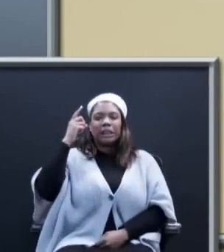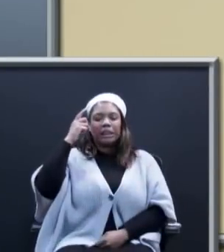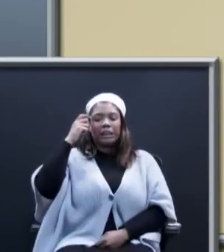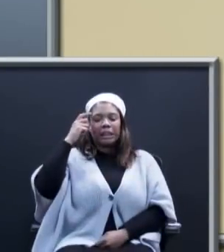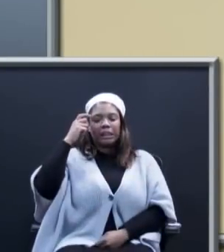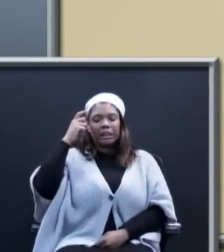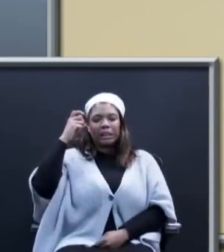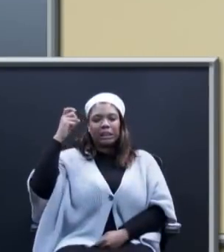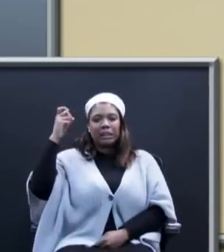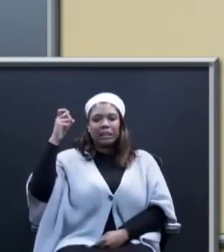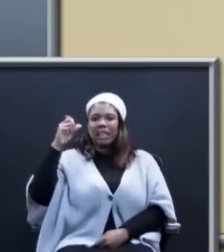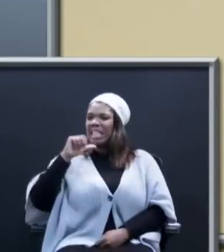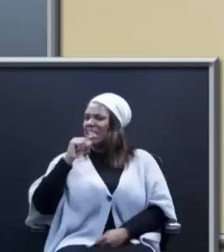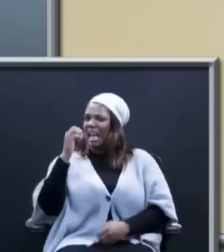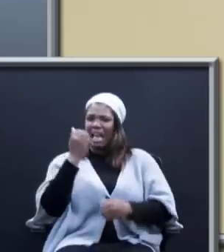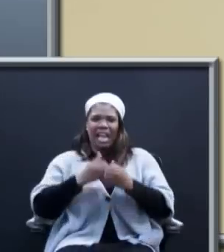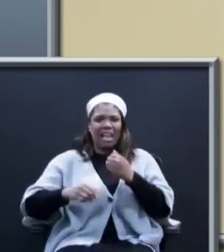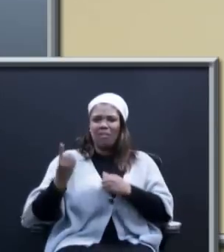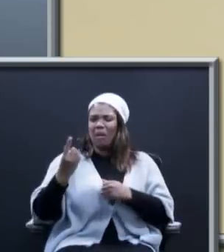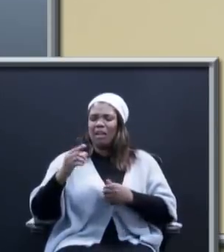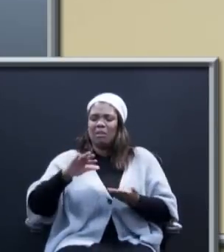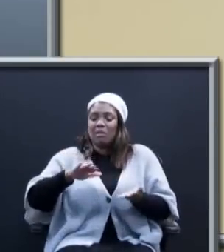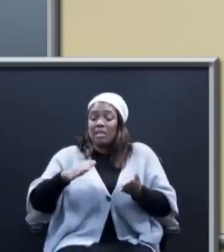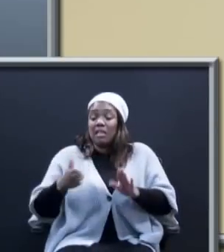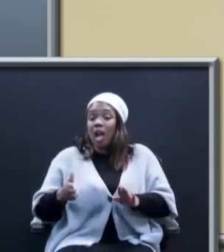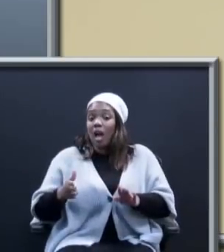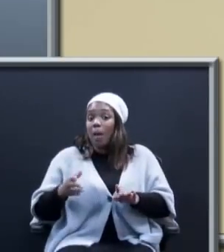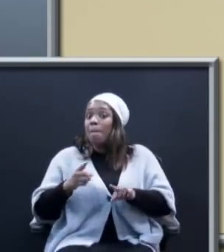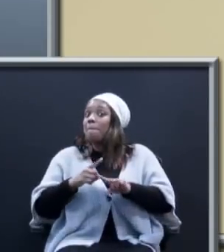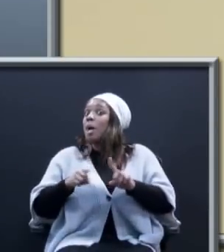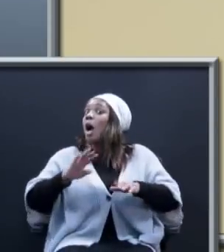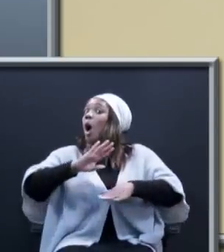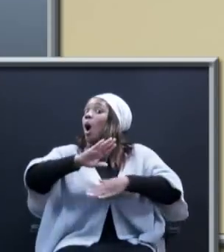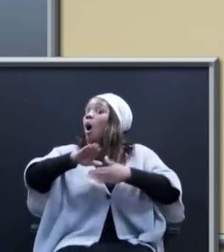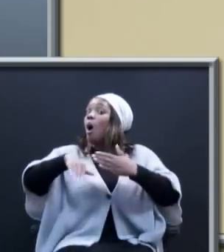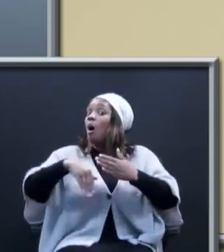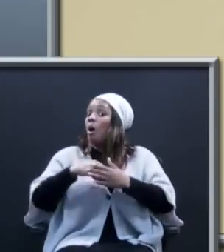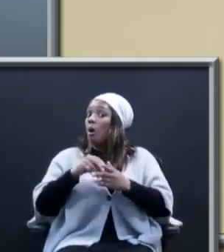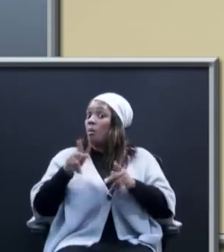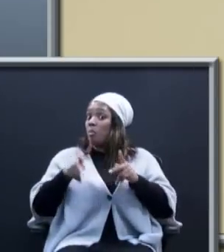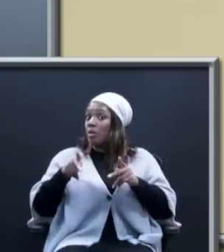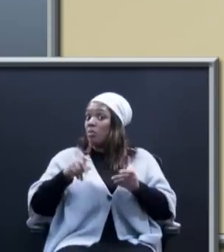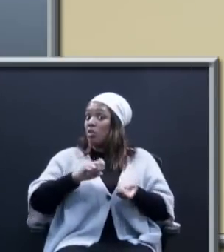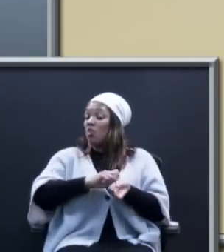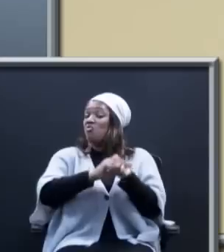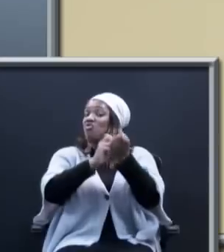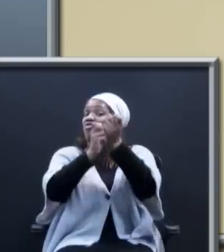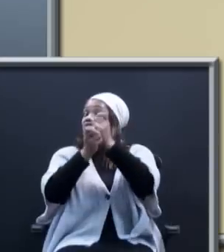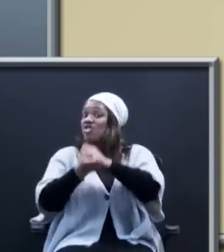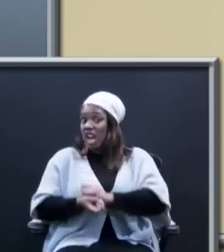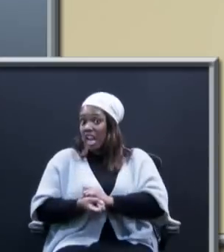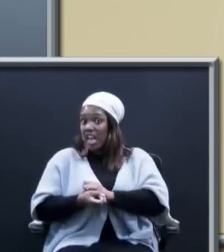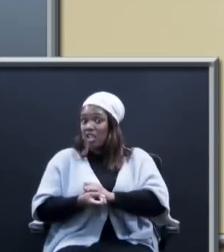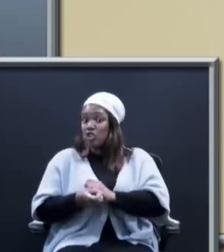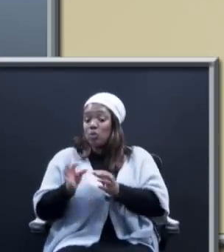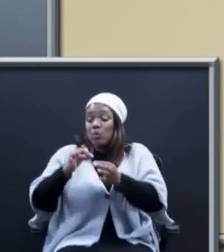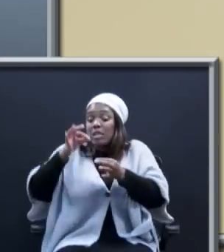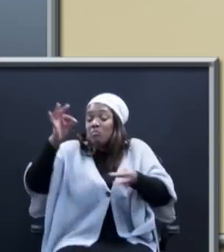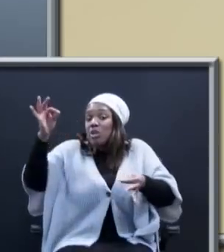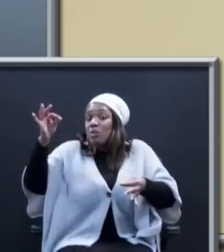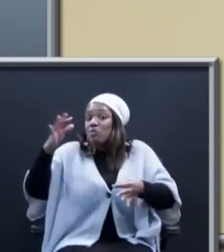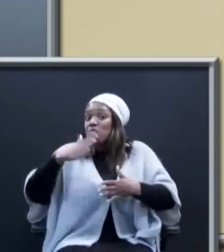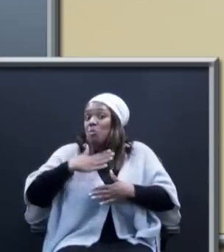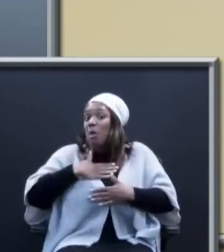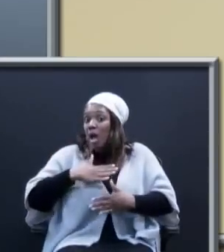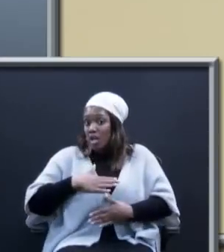all sleep, but we shall all be changed. We shall not all die. Going to be some living people when Jesus comes, but we're going to all be